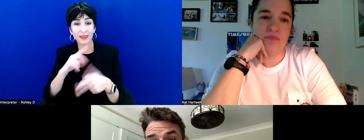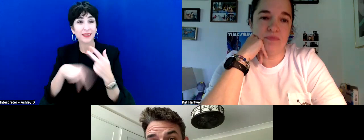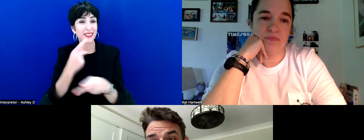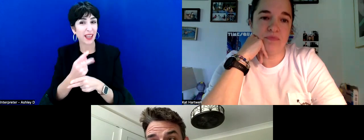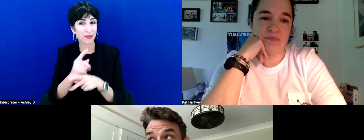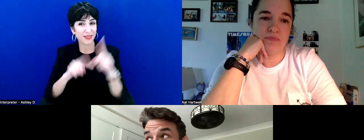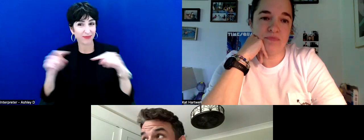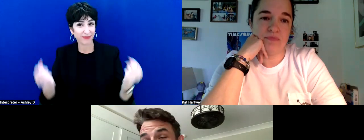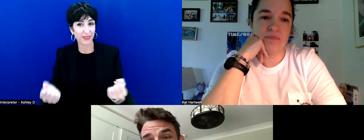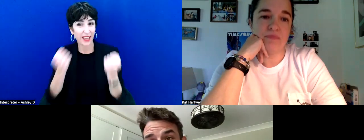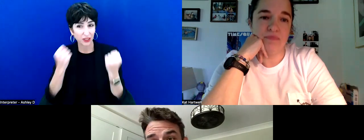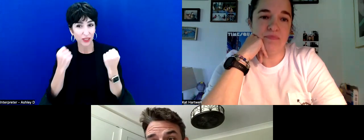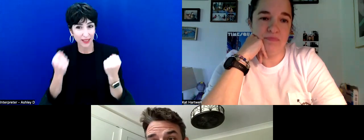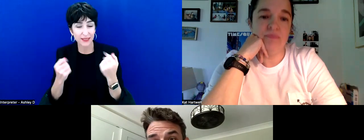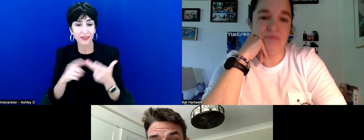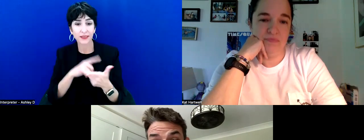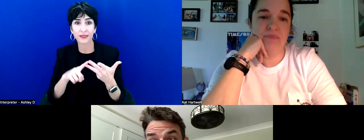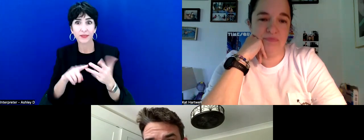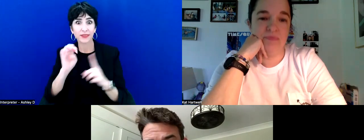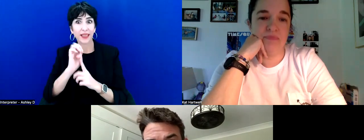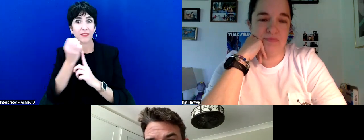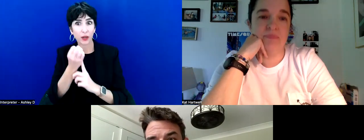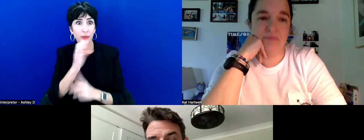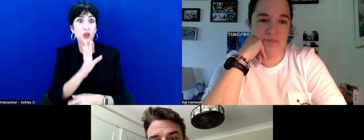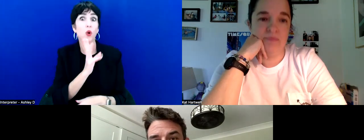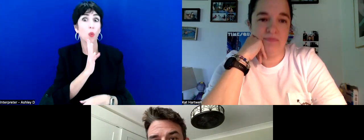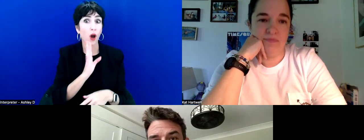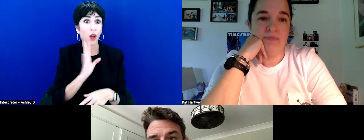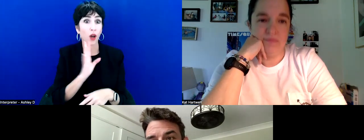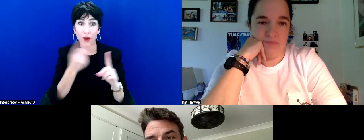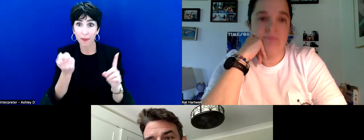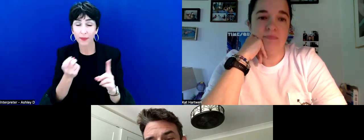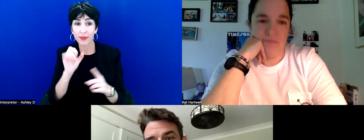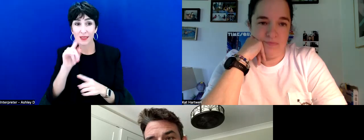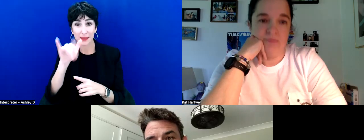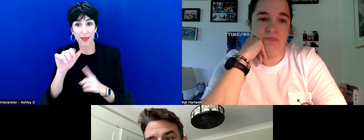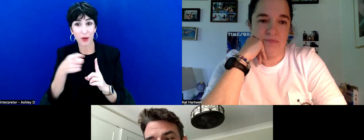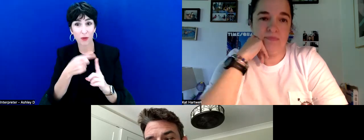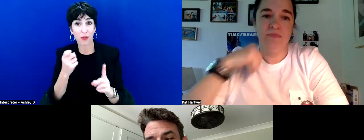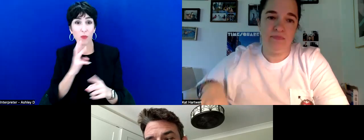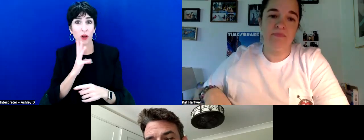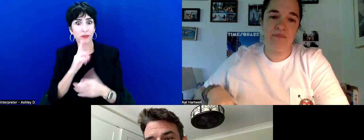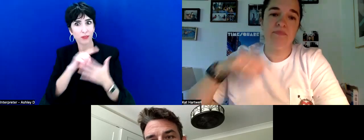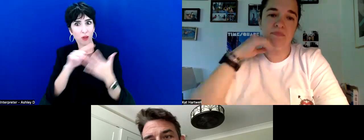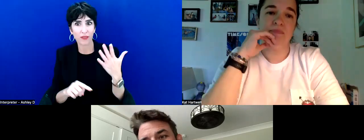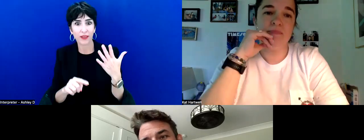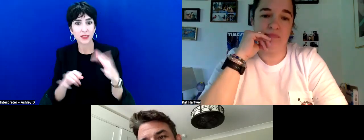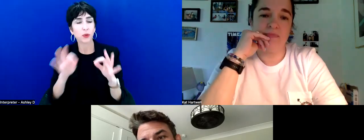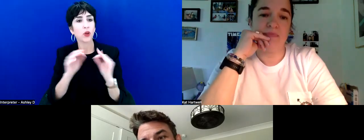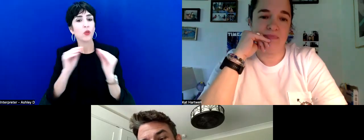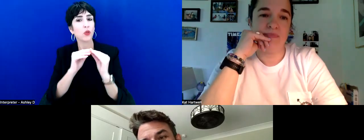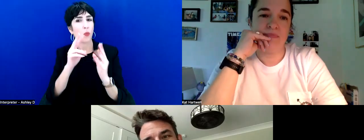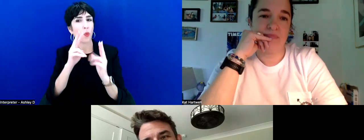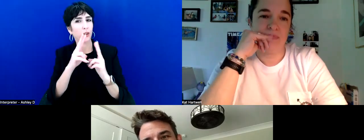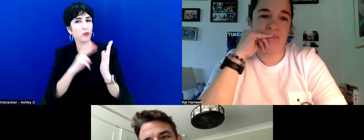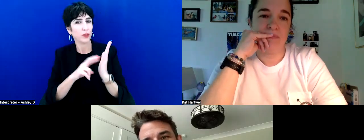out, environment, your water supply. I mean, all that stuff. The more you look into